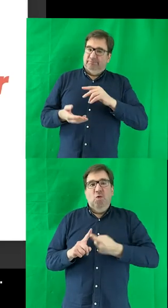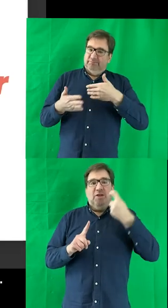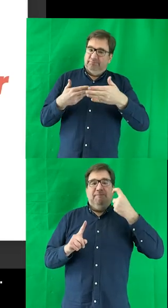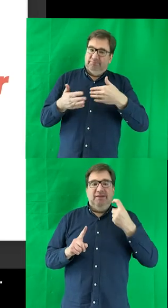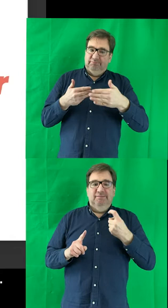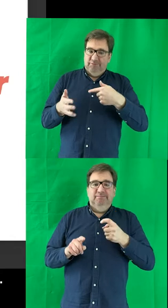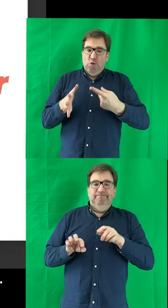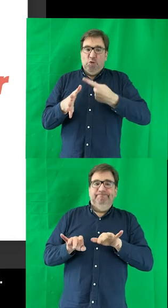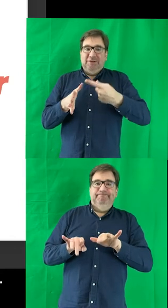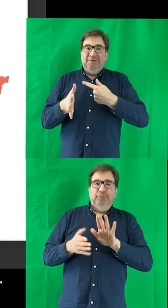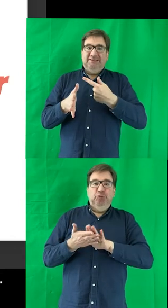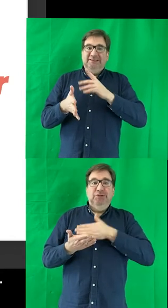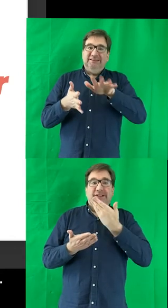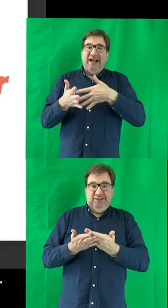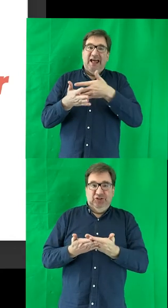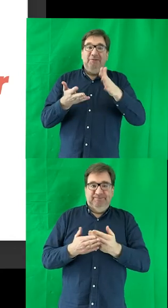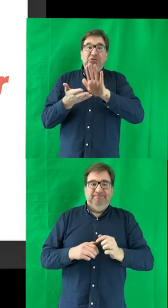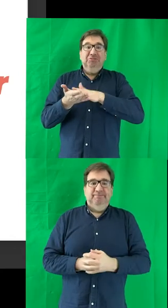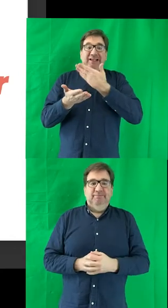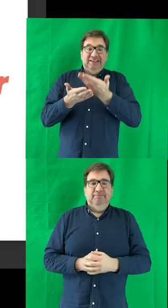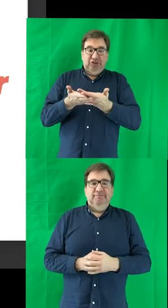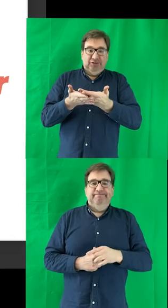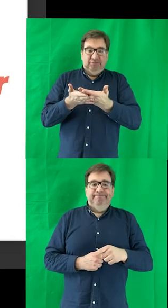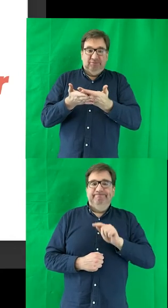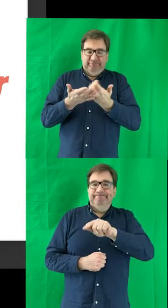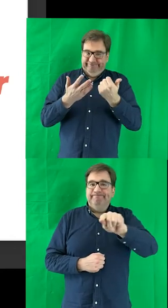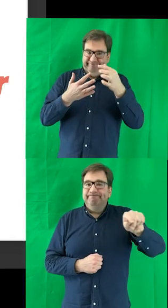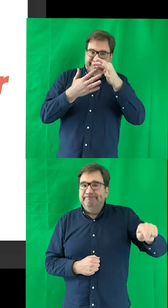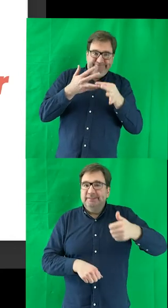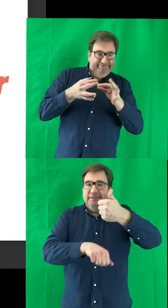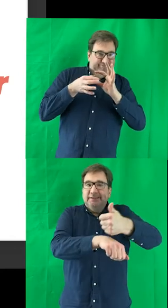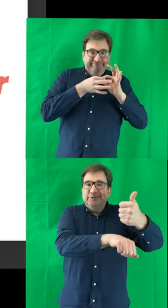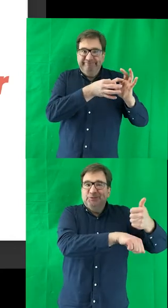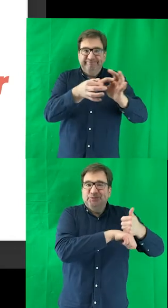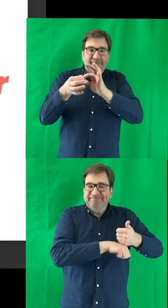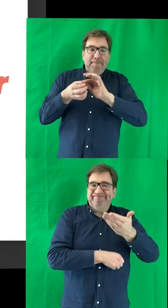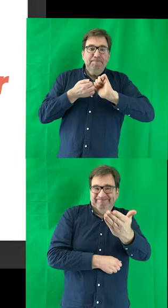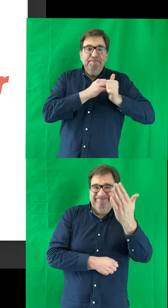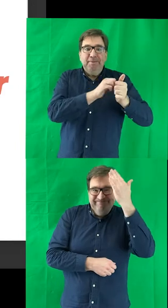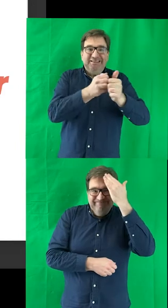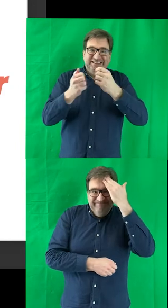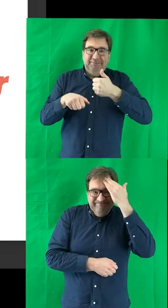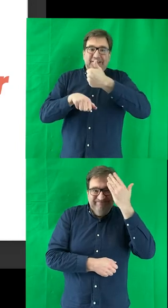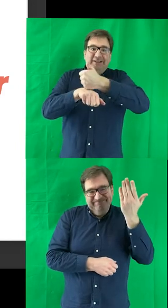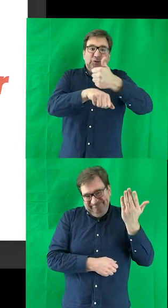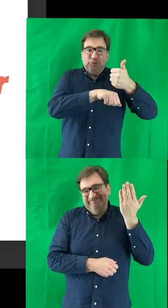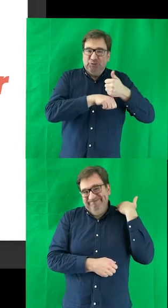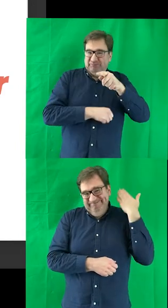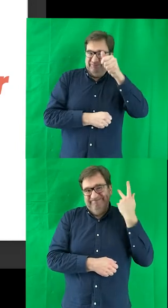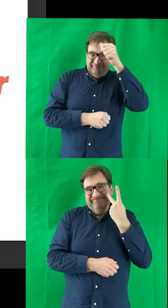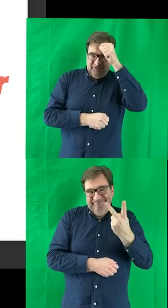with automatic sign language translation. Among the 14 partners of this project are some institutions